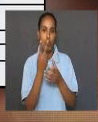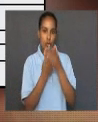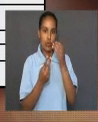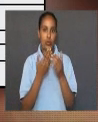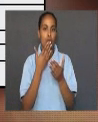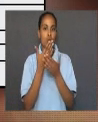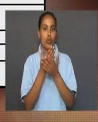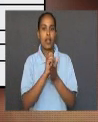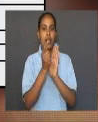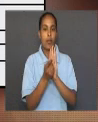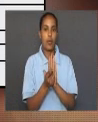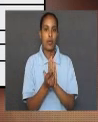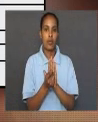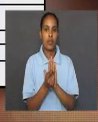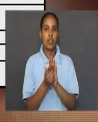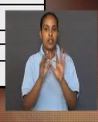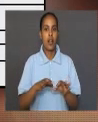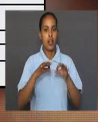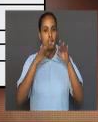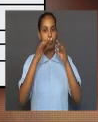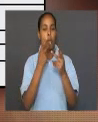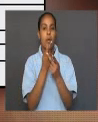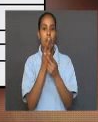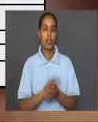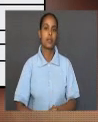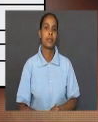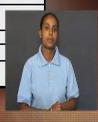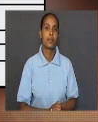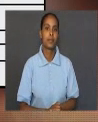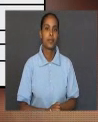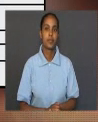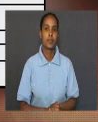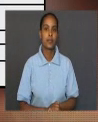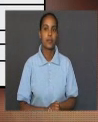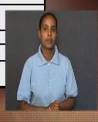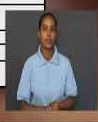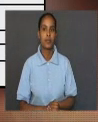are good examples of transport proteins.